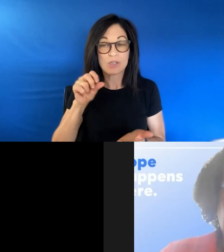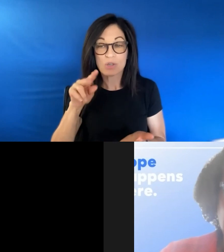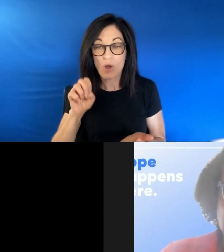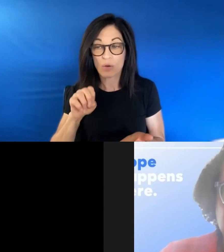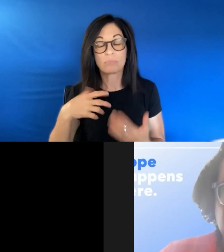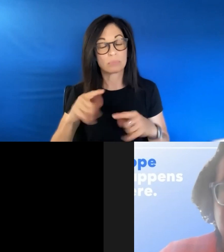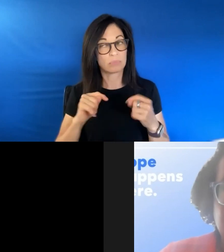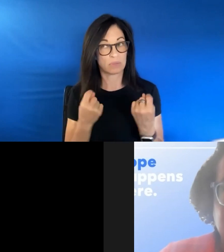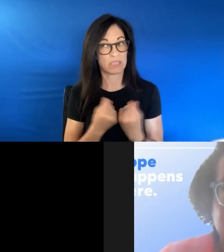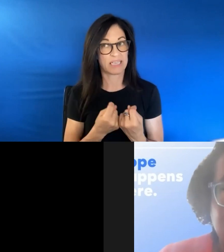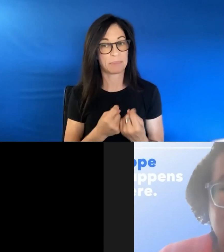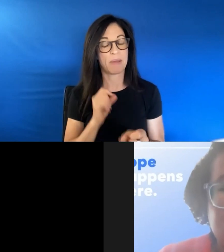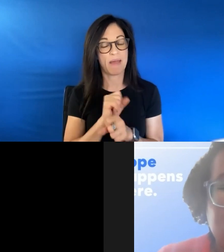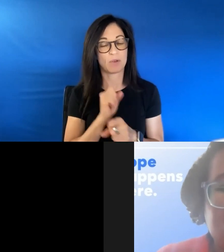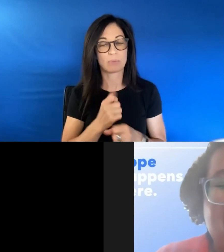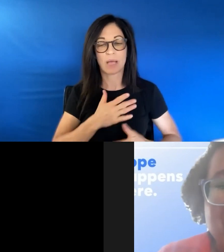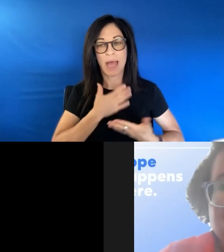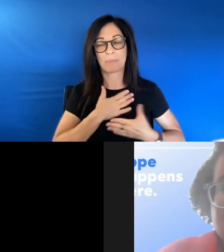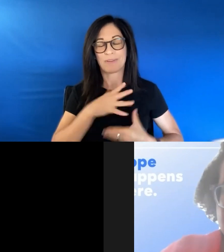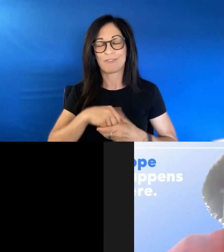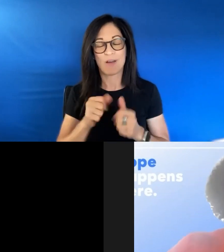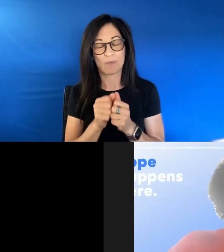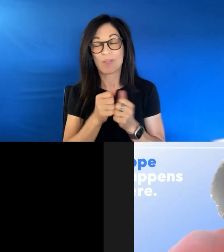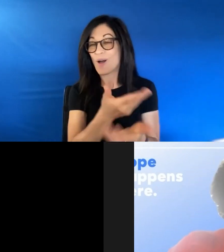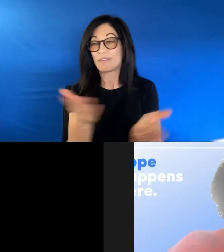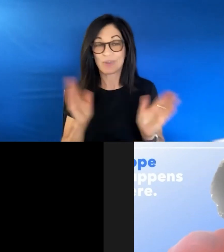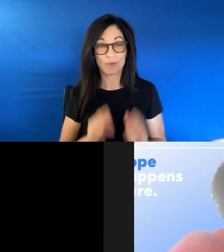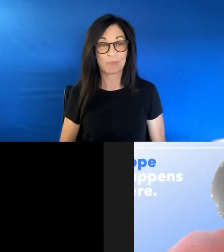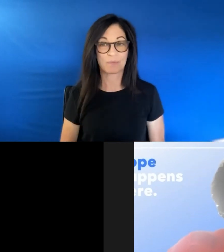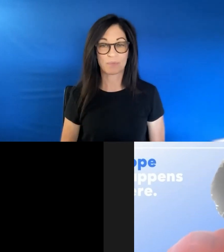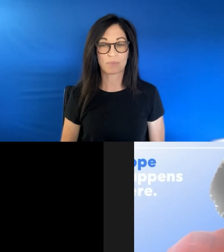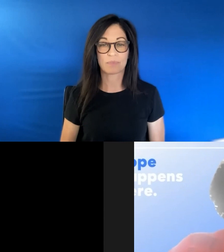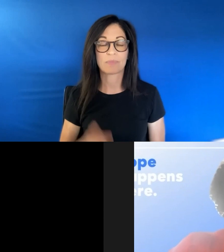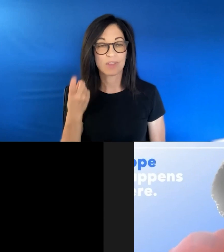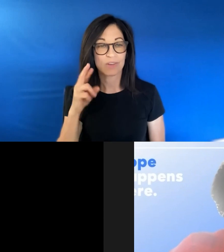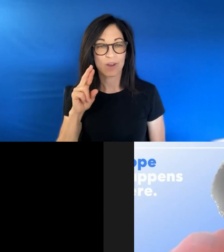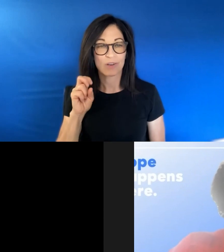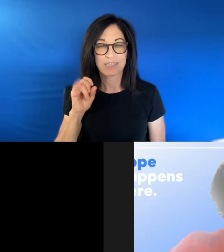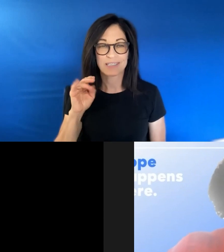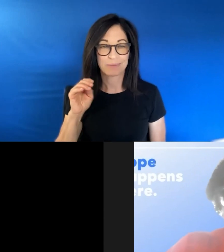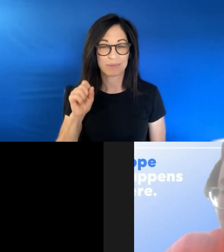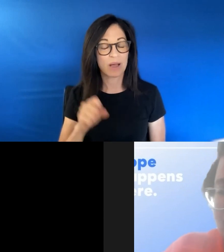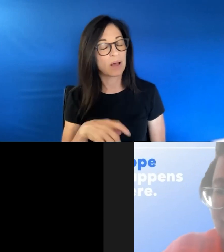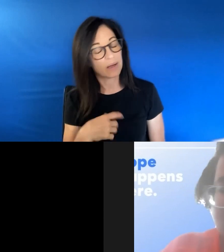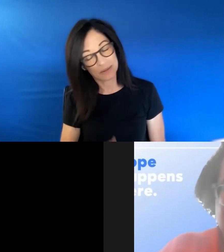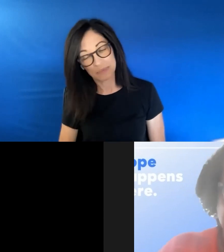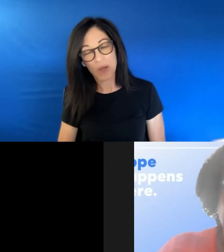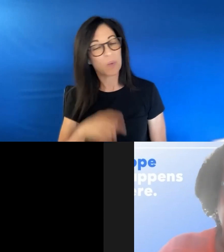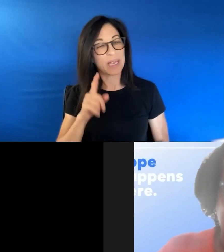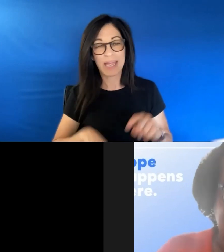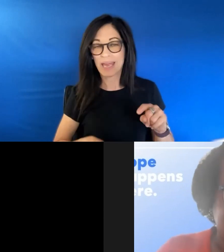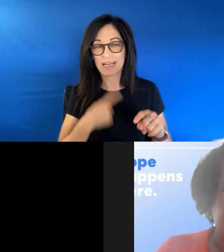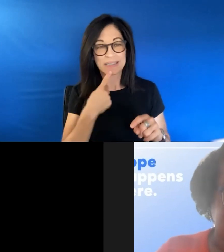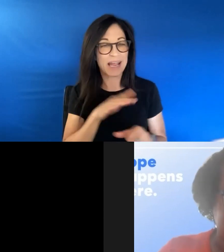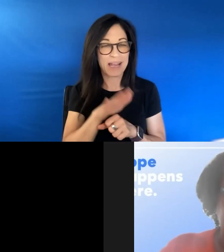effort, and I am just so grateful to be in this with all of you. Laura, we can't say enough times about